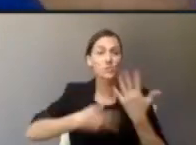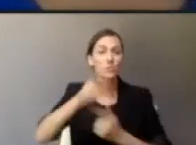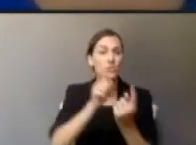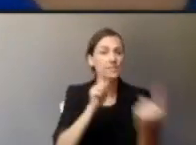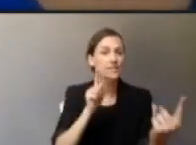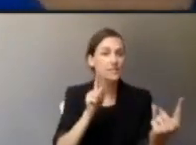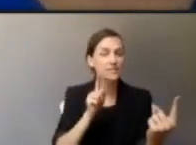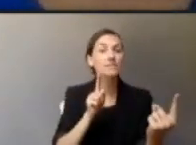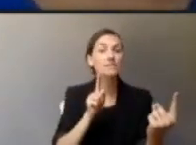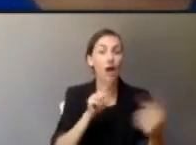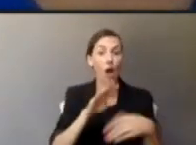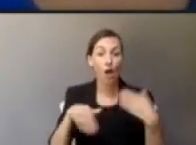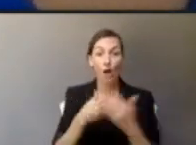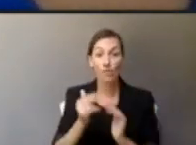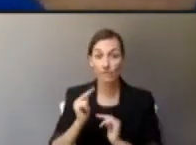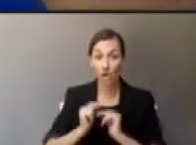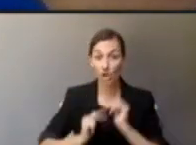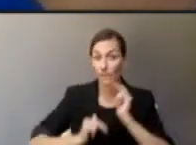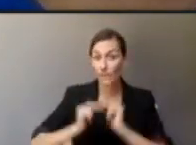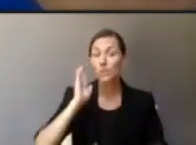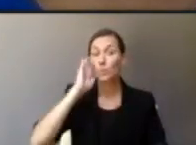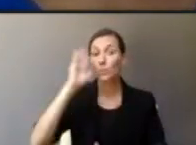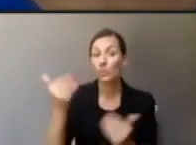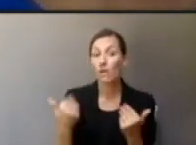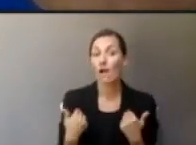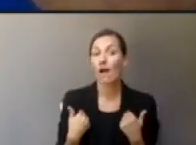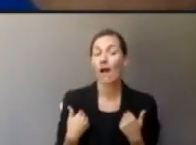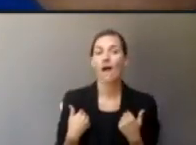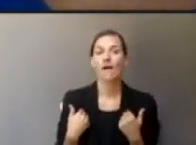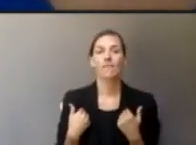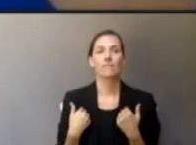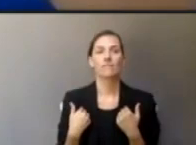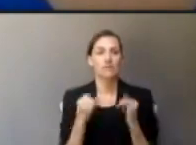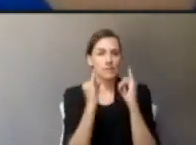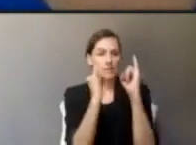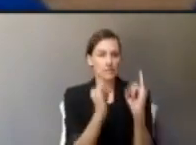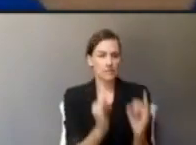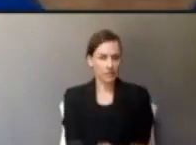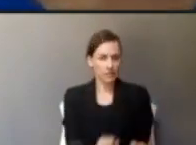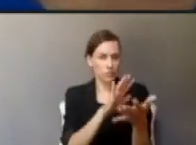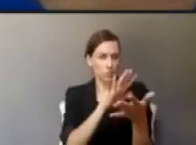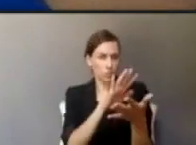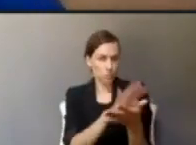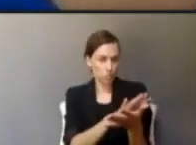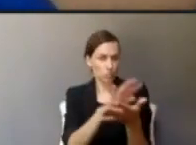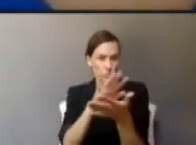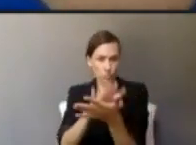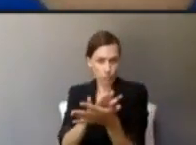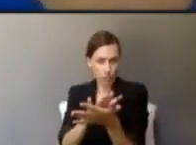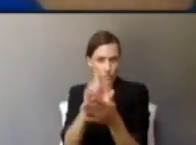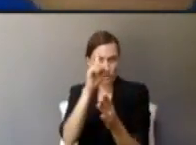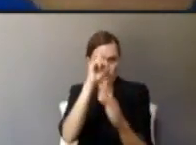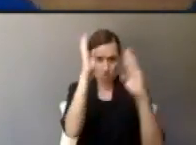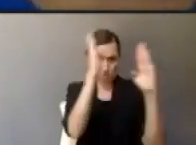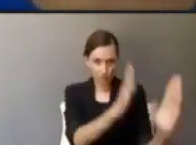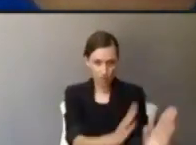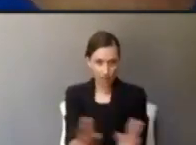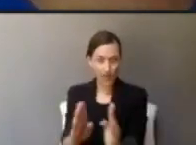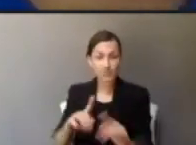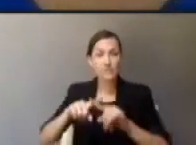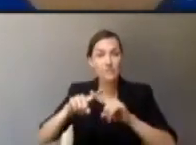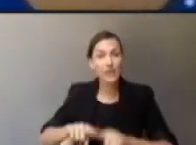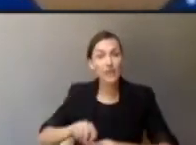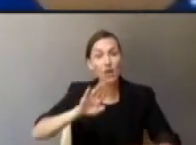things? All of our buildings, we will have customized school by school plans based on what their capacities